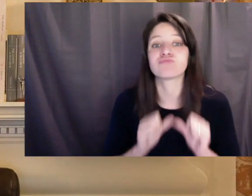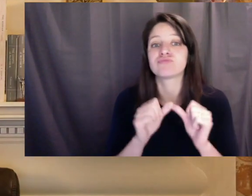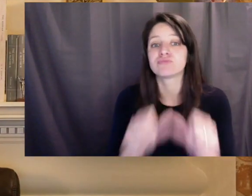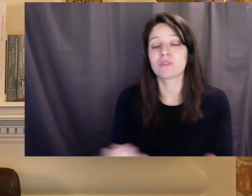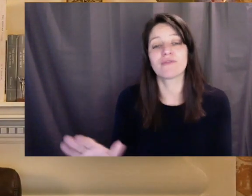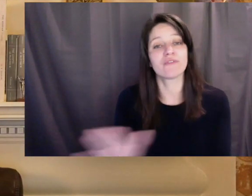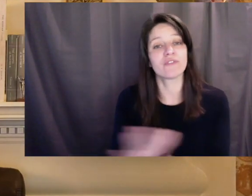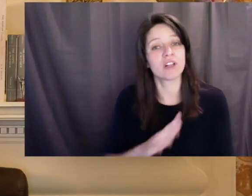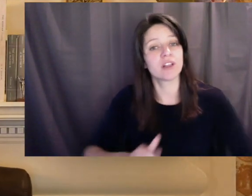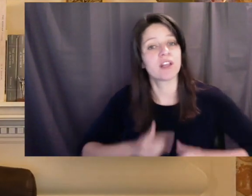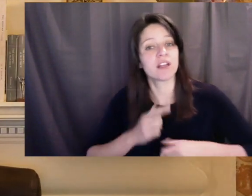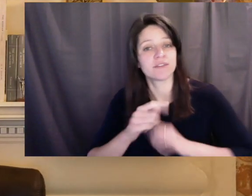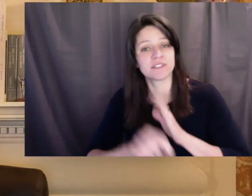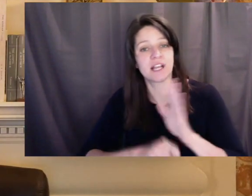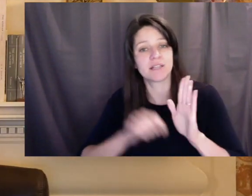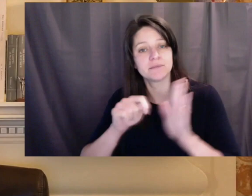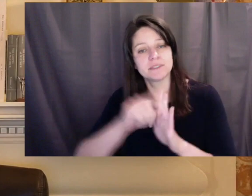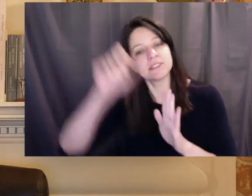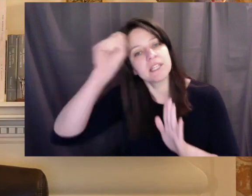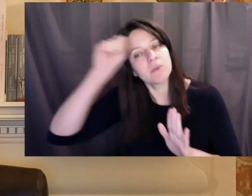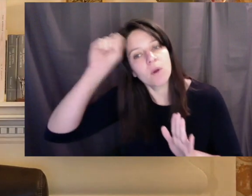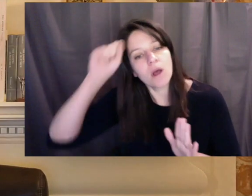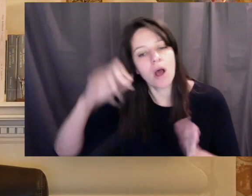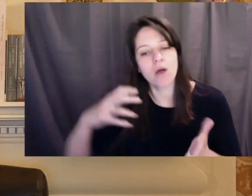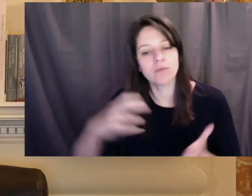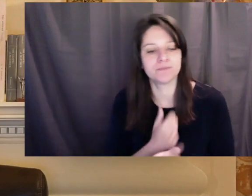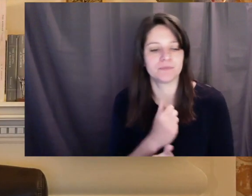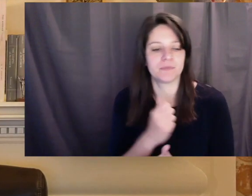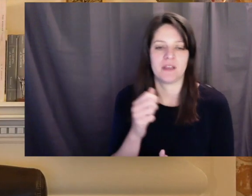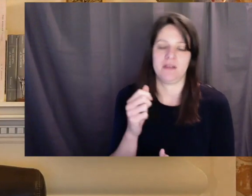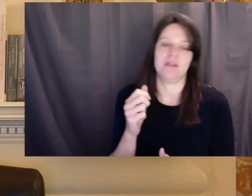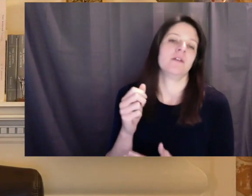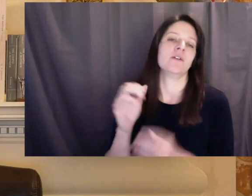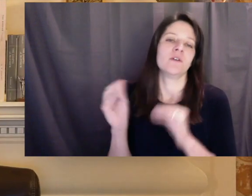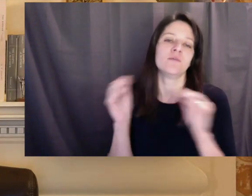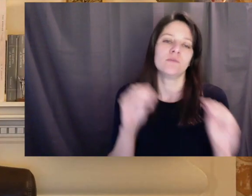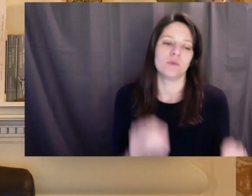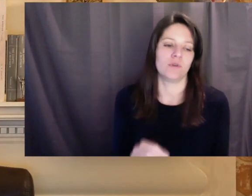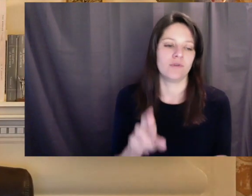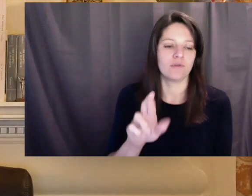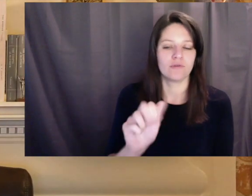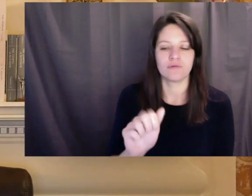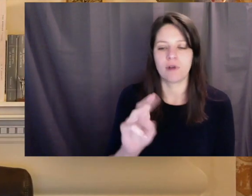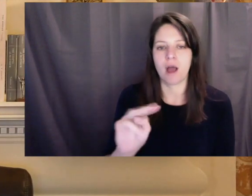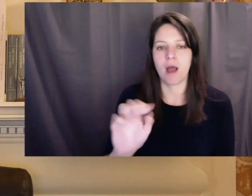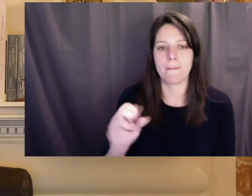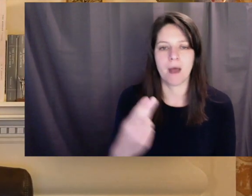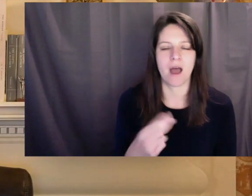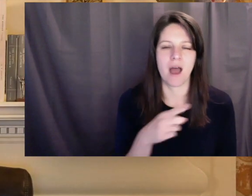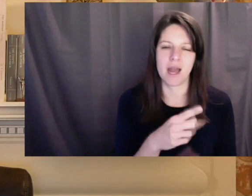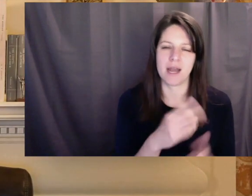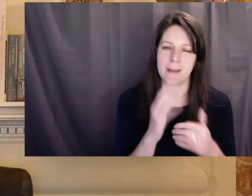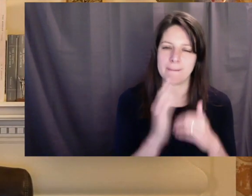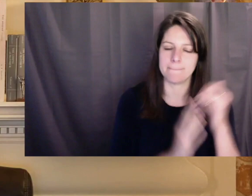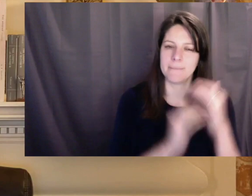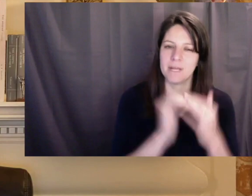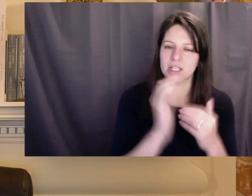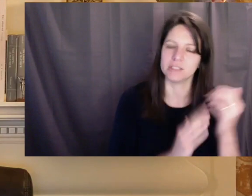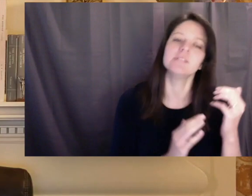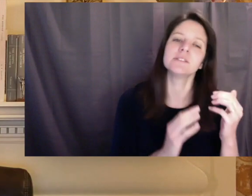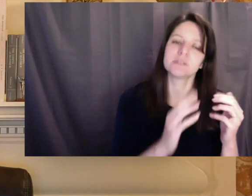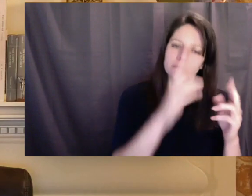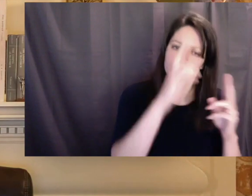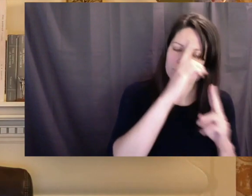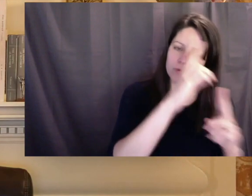to maintain peace with the Philistines throughout Samuel's lifetime, and that the prophet made his home in Ramah, where he built